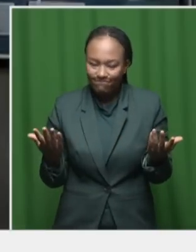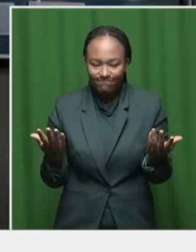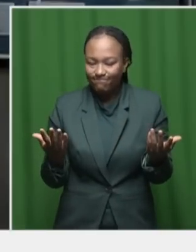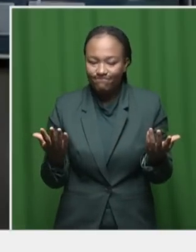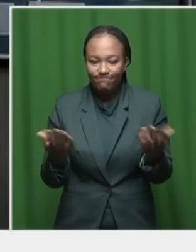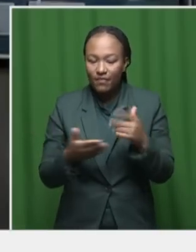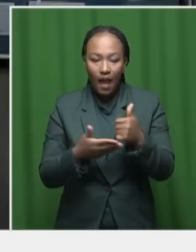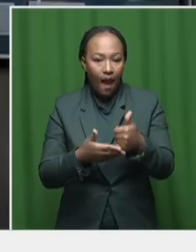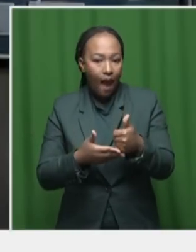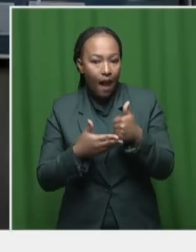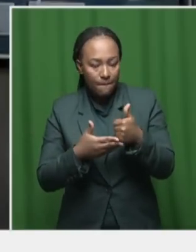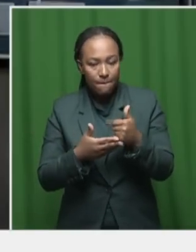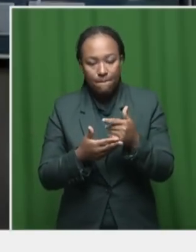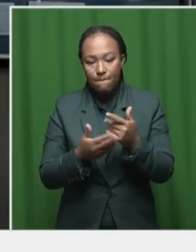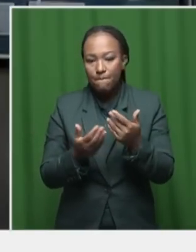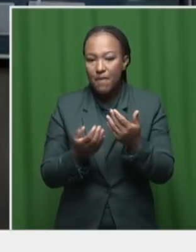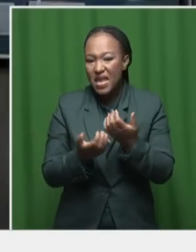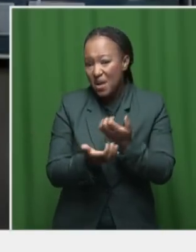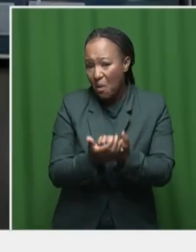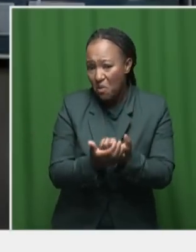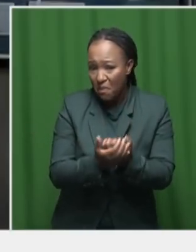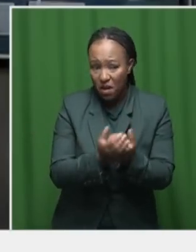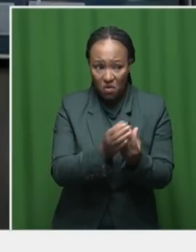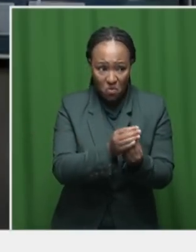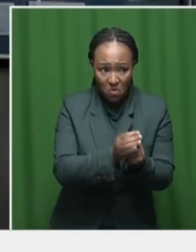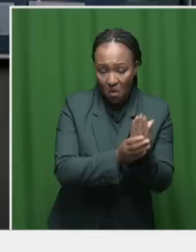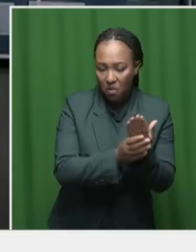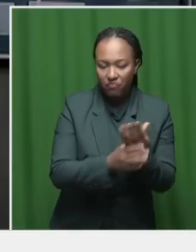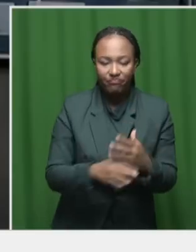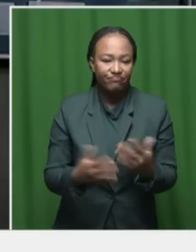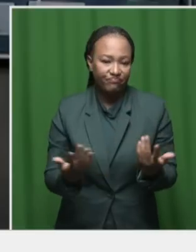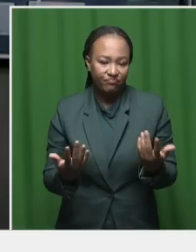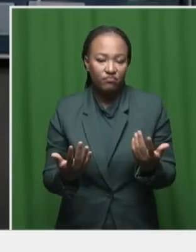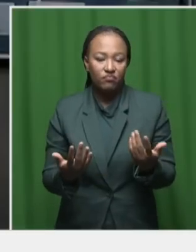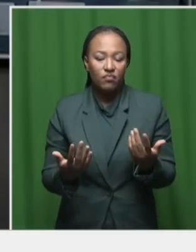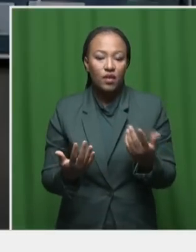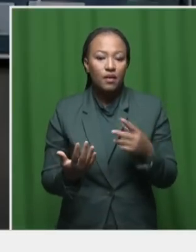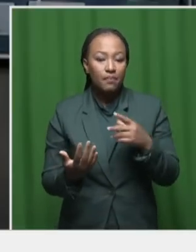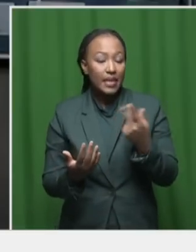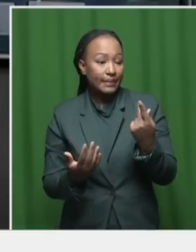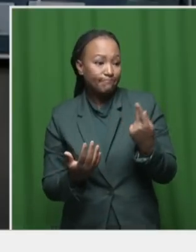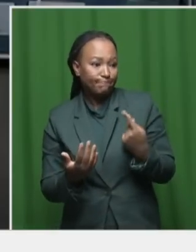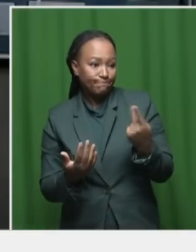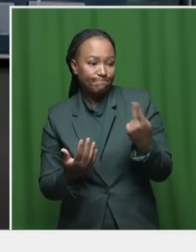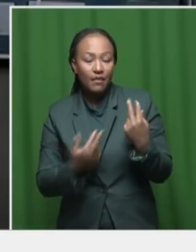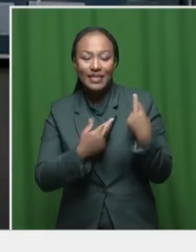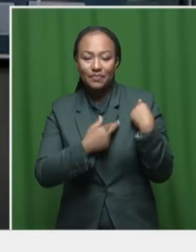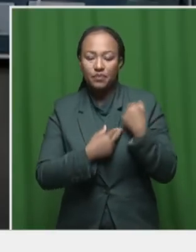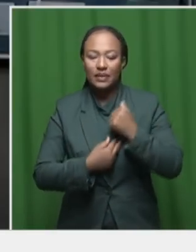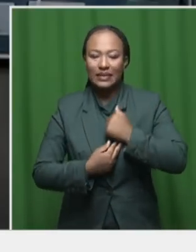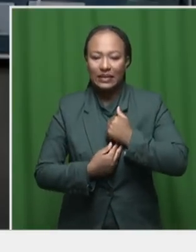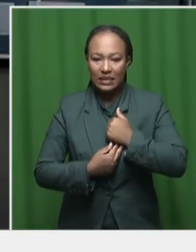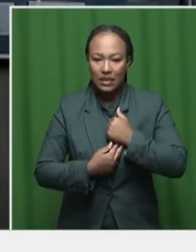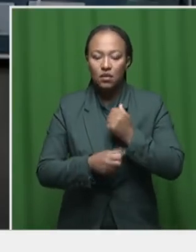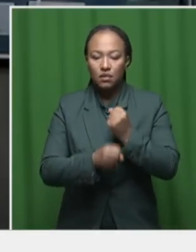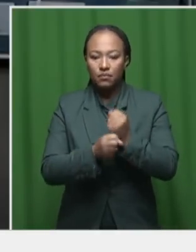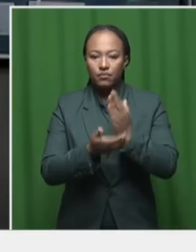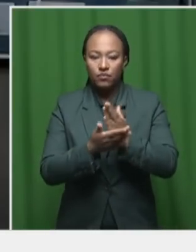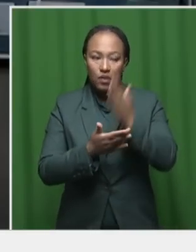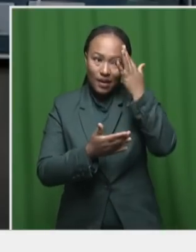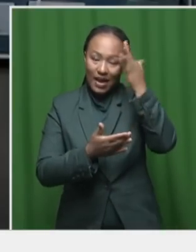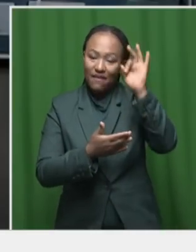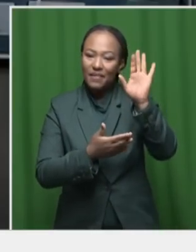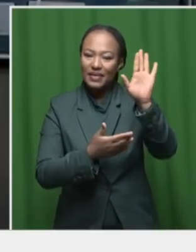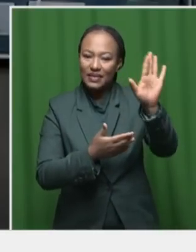not conducive to economic growth. So I guess in the end, it's your and my responsibility to make sure that we have a government that